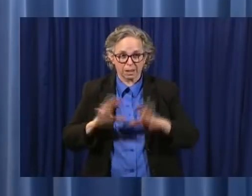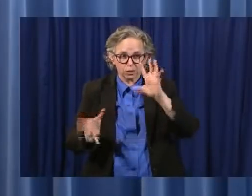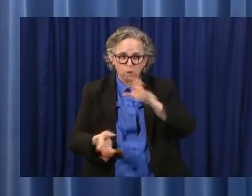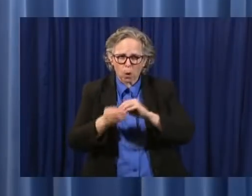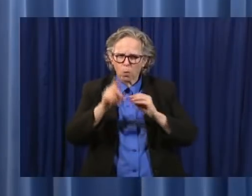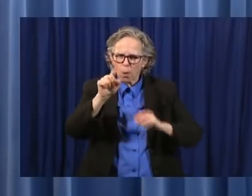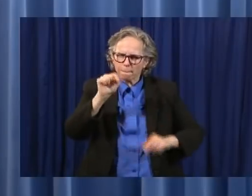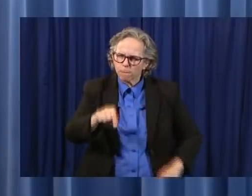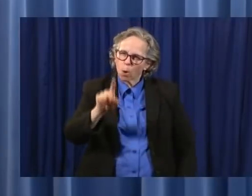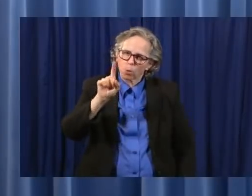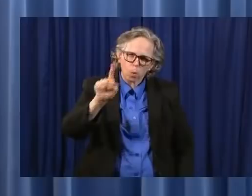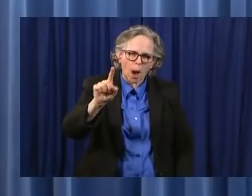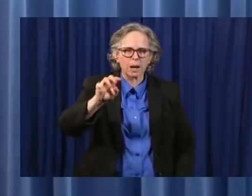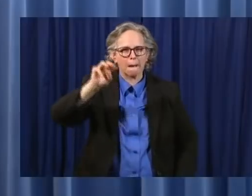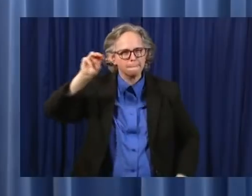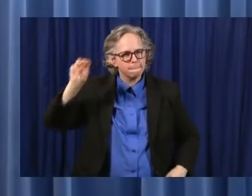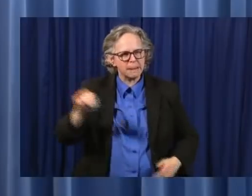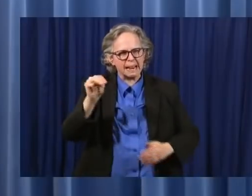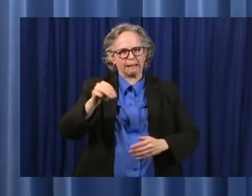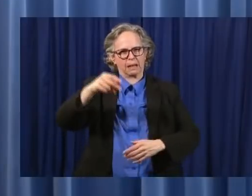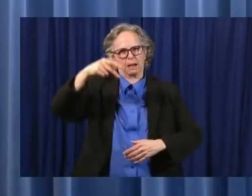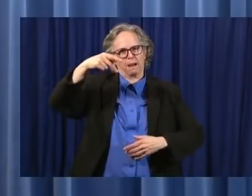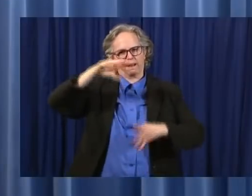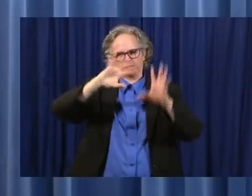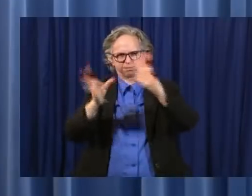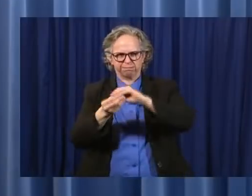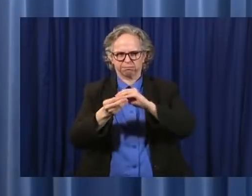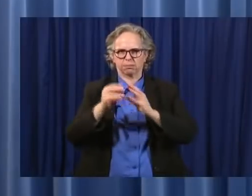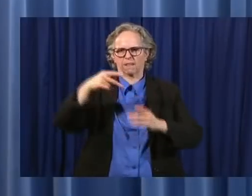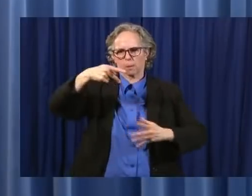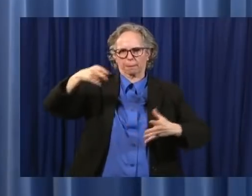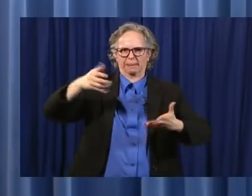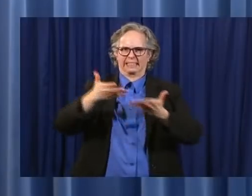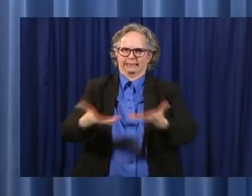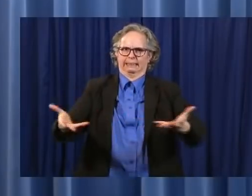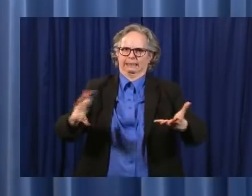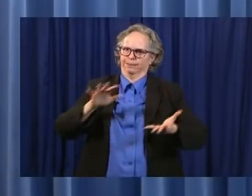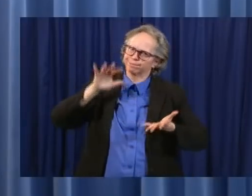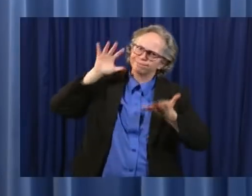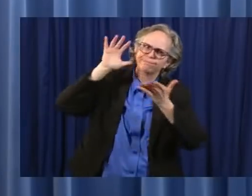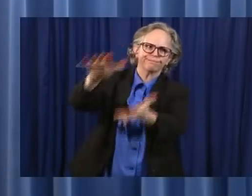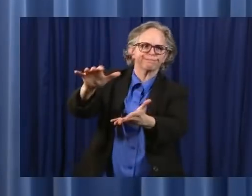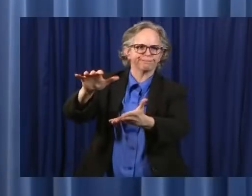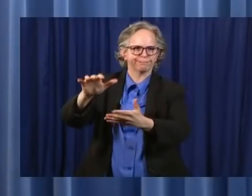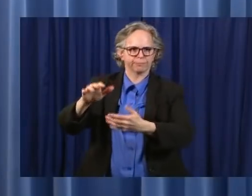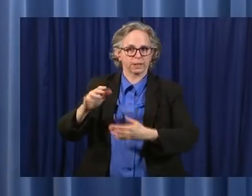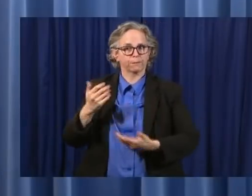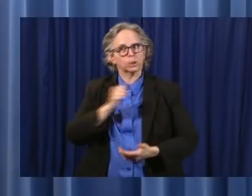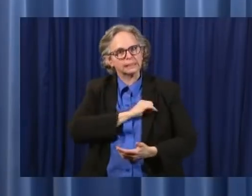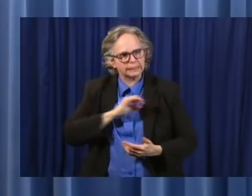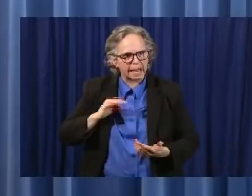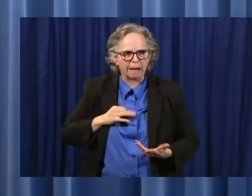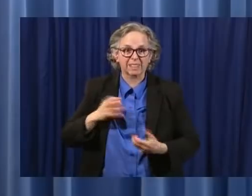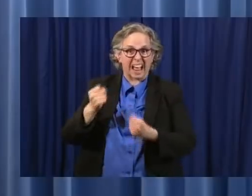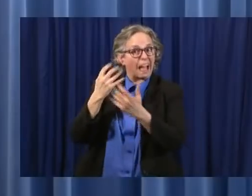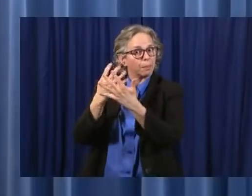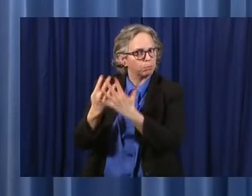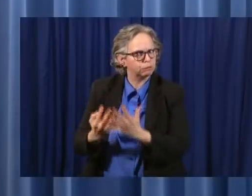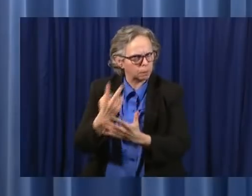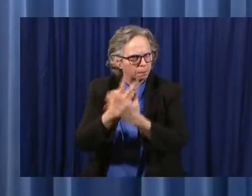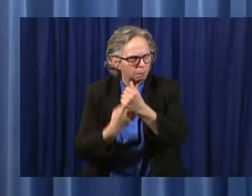million pieces of equipment that are vital to the safety of our rehab and correction staff and the prisoners that they